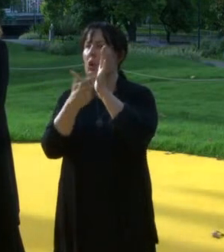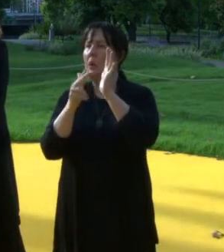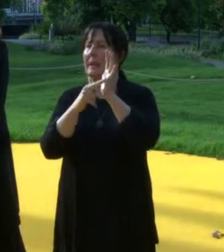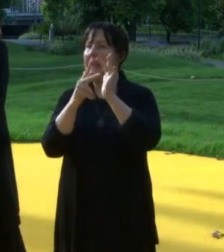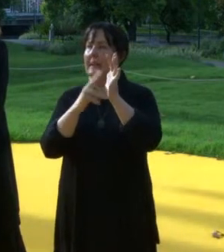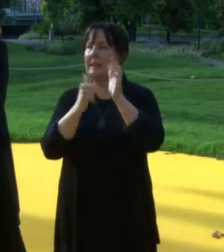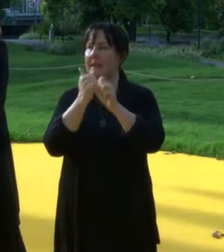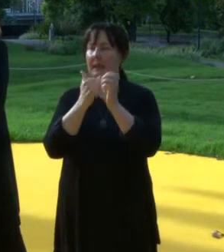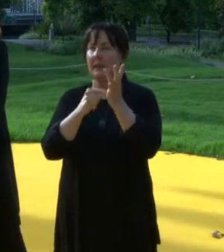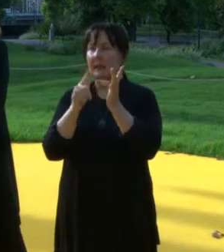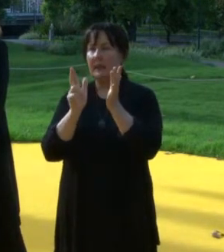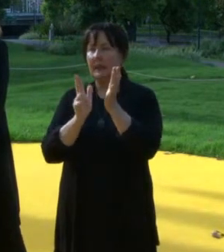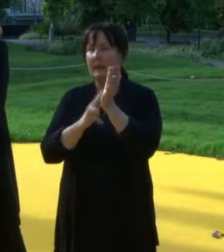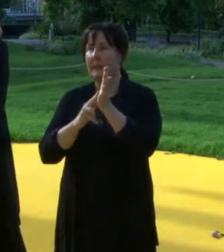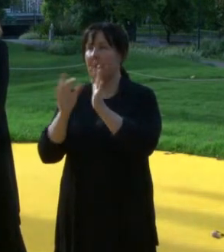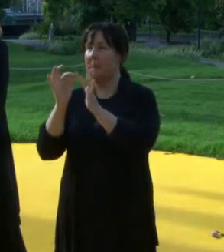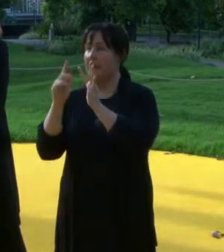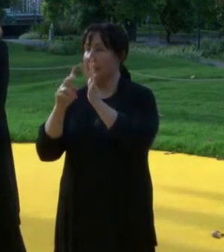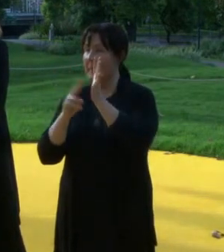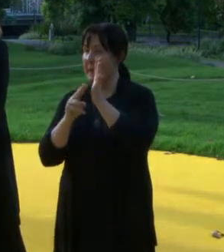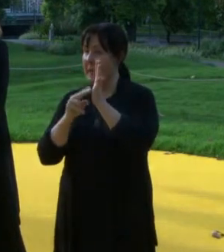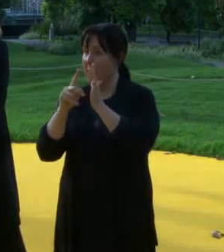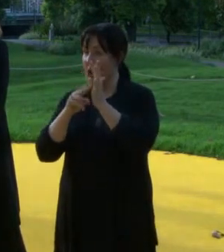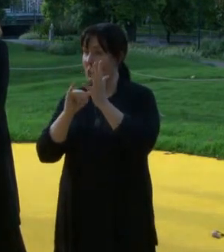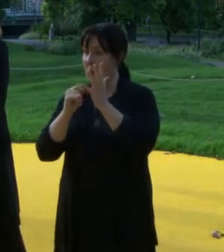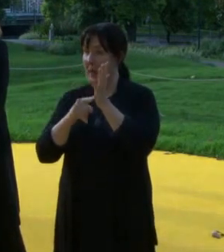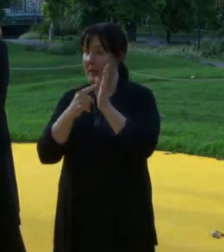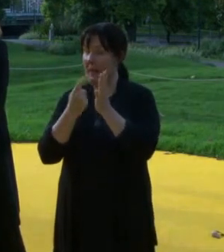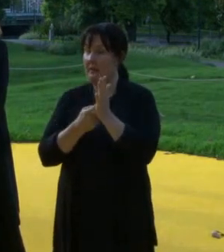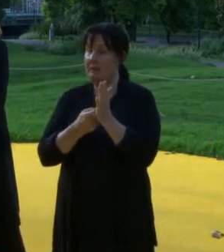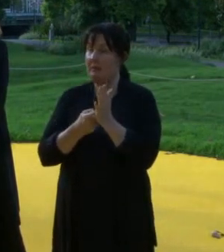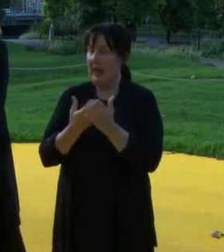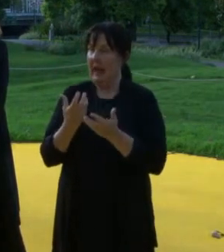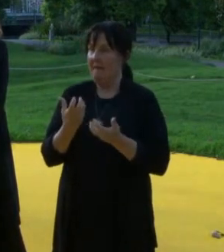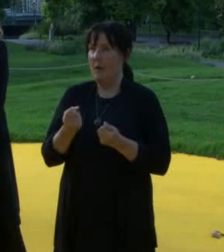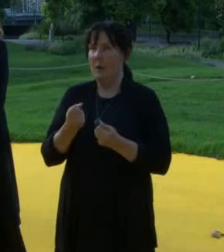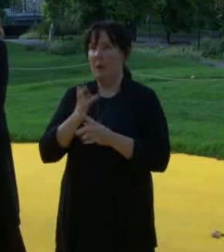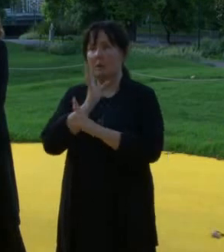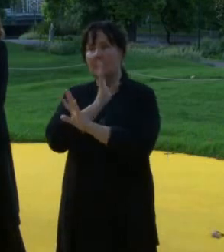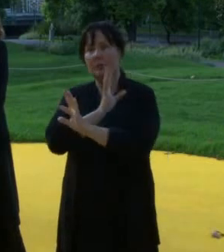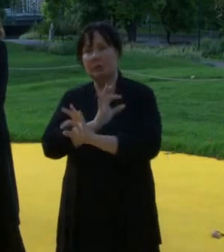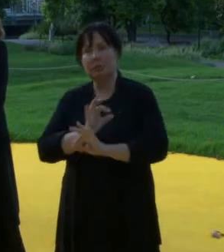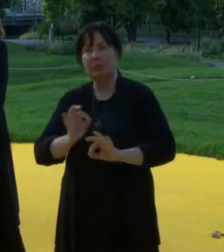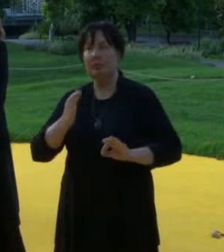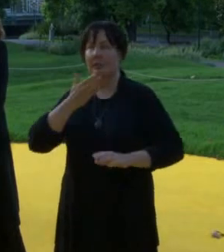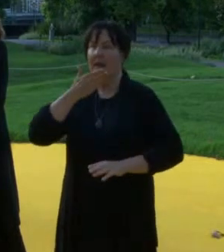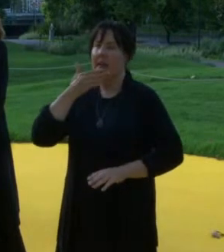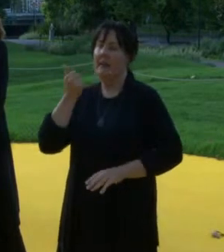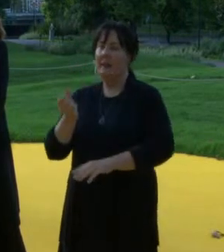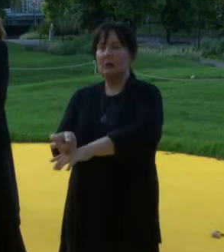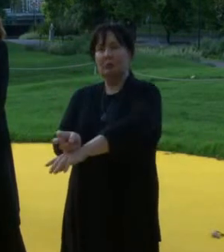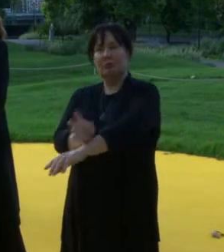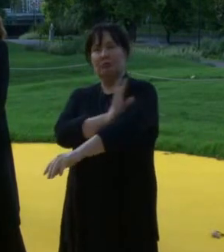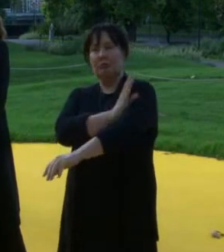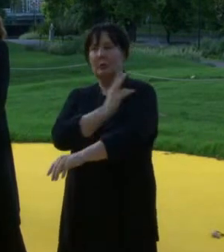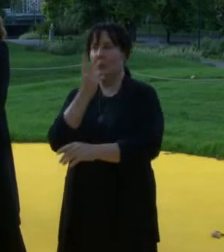shortly thereafter be published, I'm sure, at this exceptionally beautiful, quiet, and very inspiring